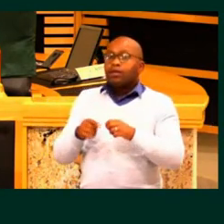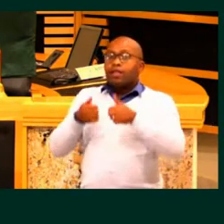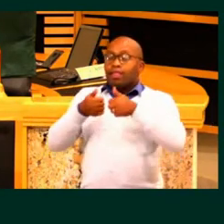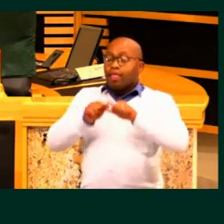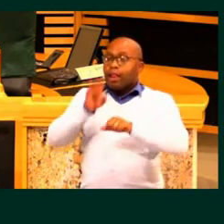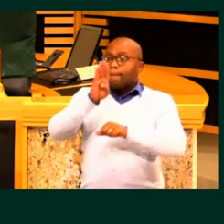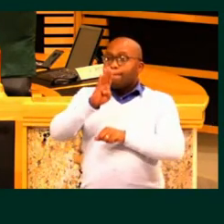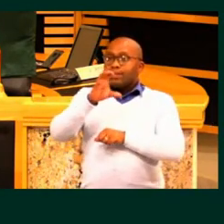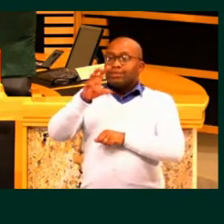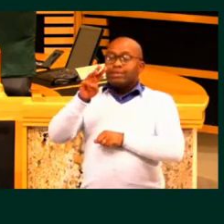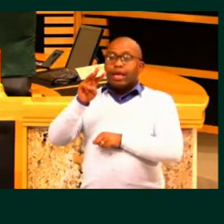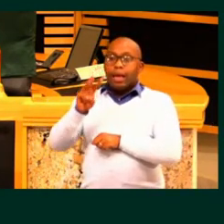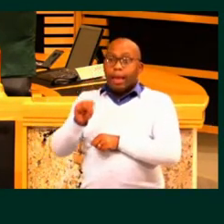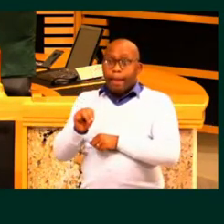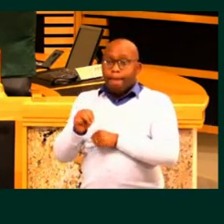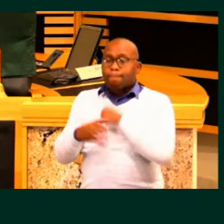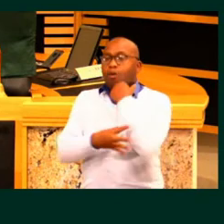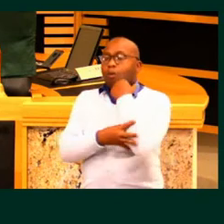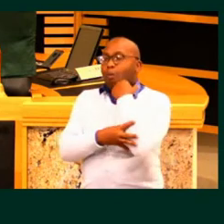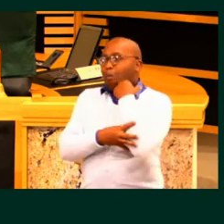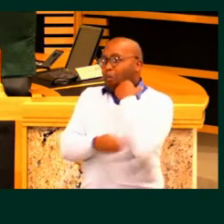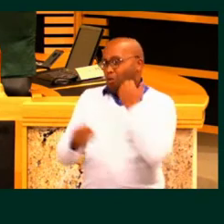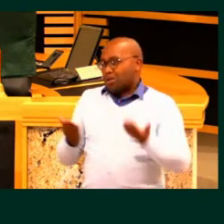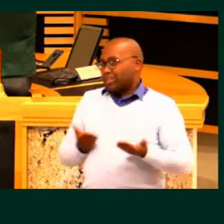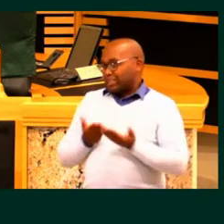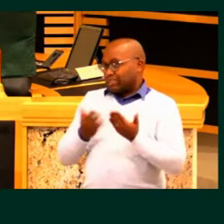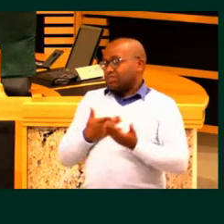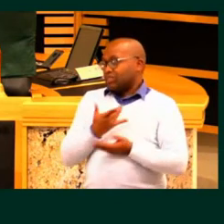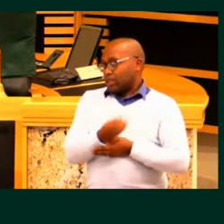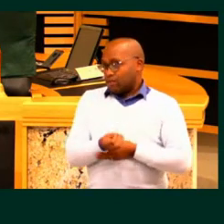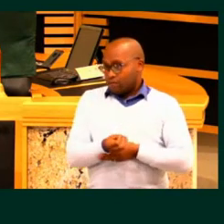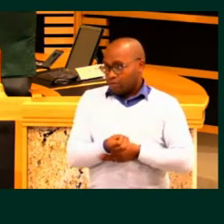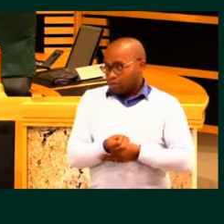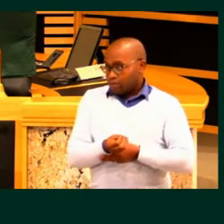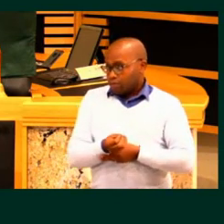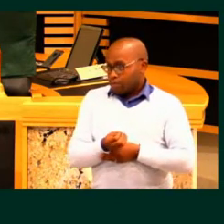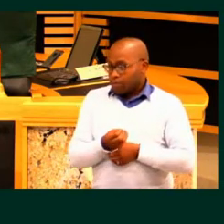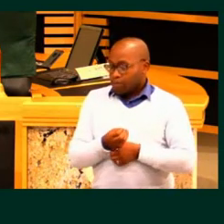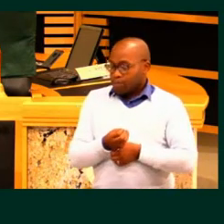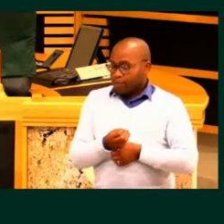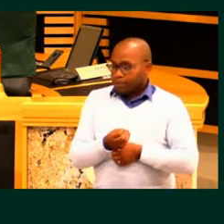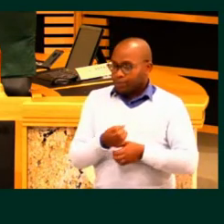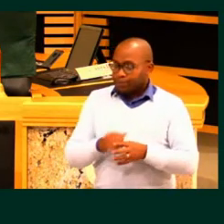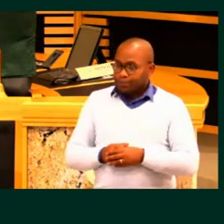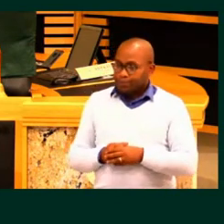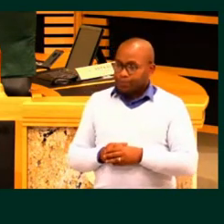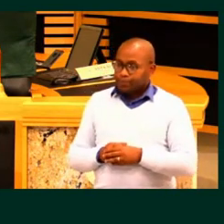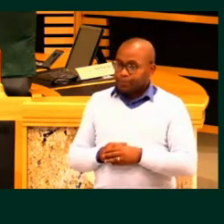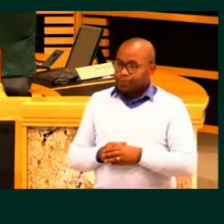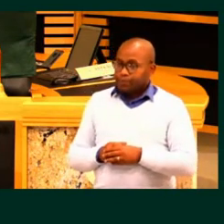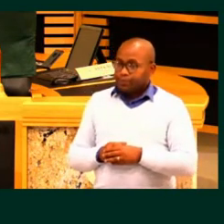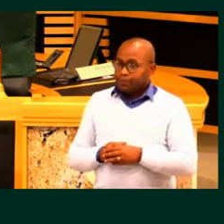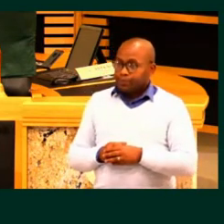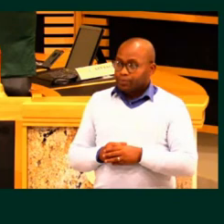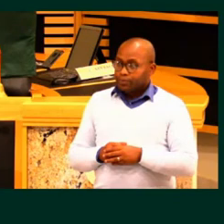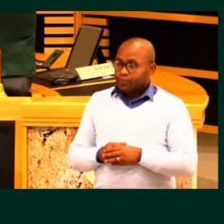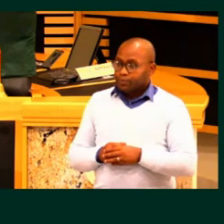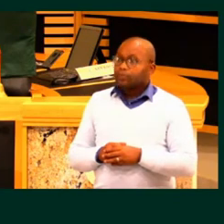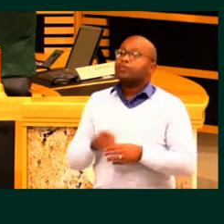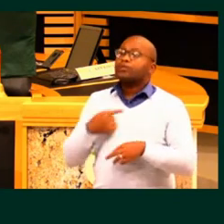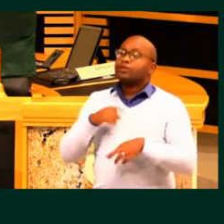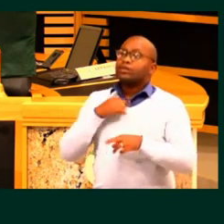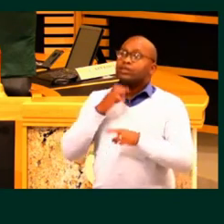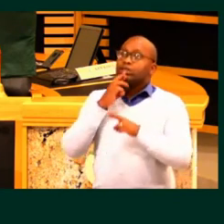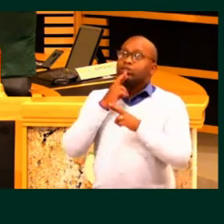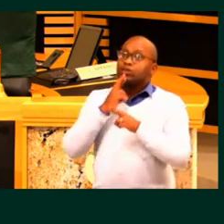unavailability of sites number two of the same question the progress on the projects have been that have been up blocked is um reported and there is